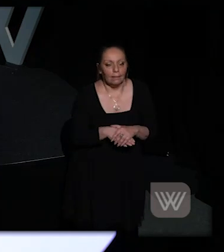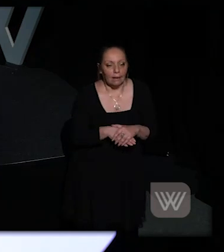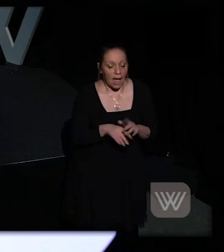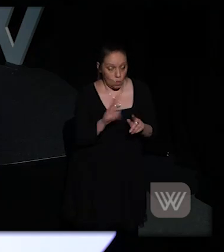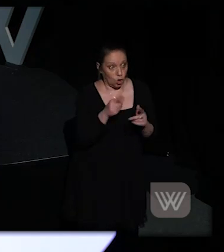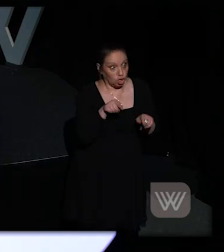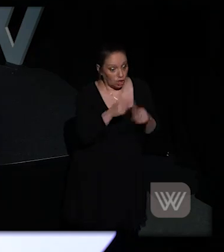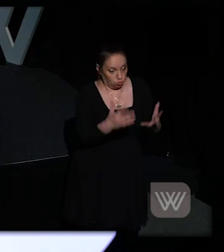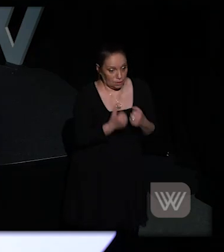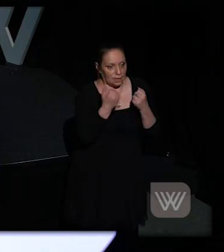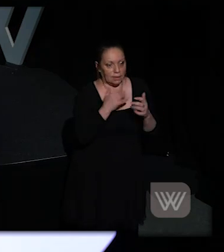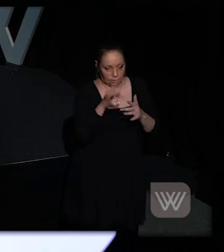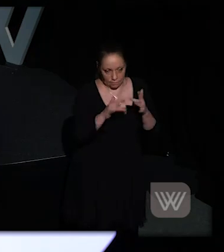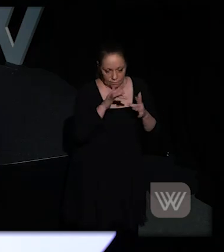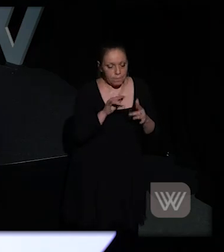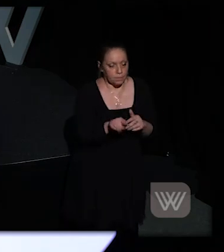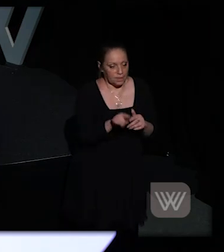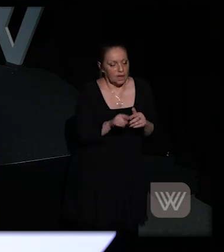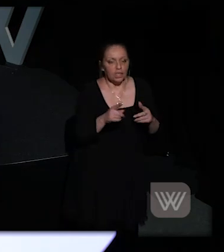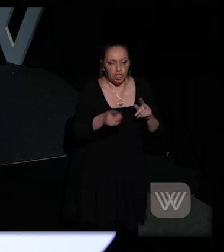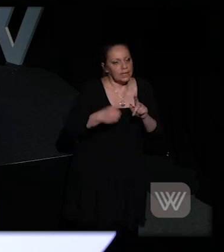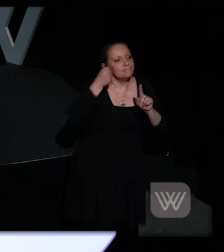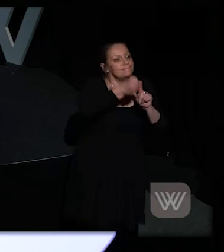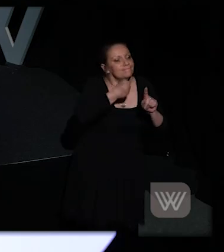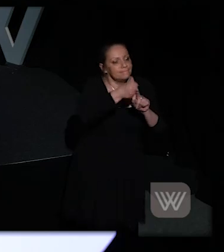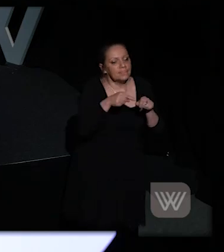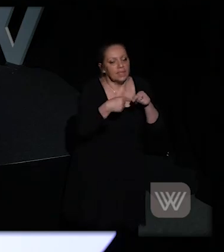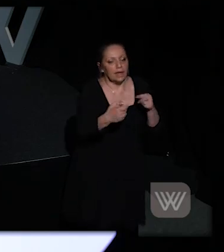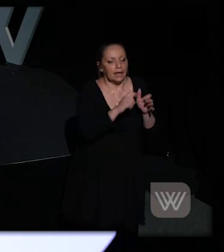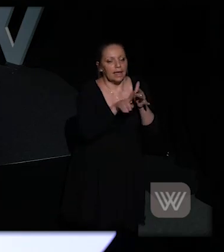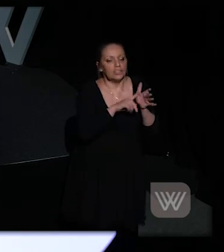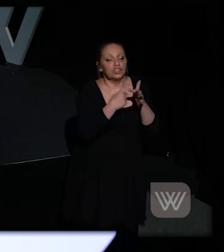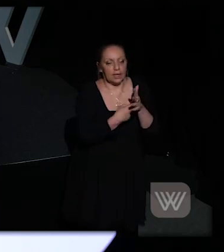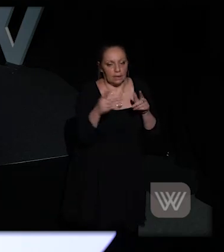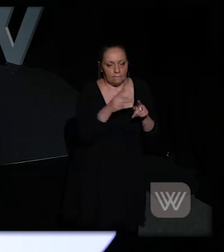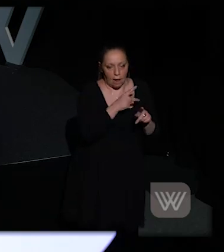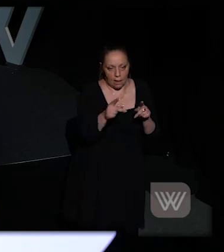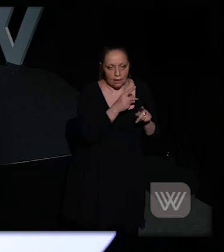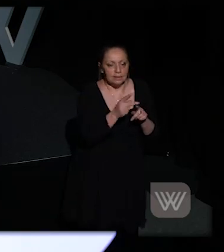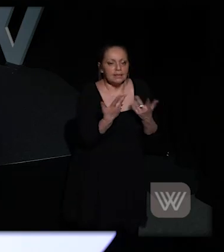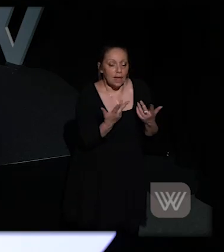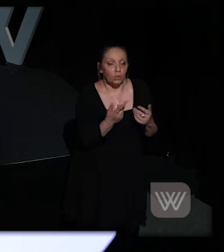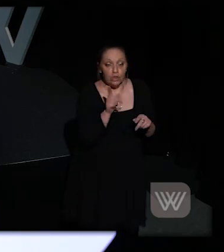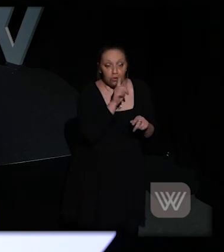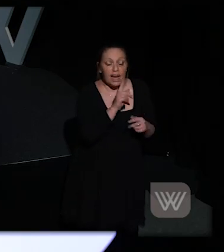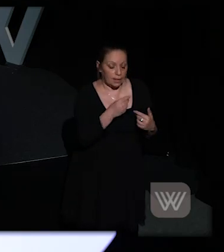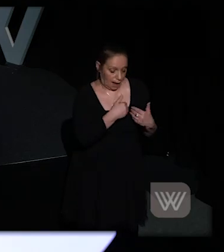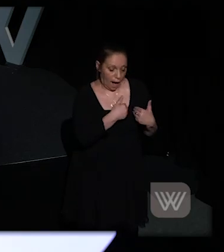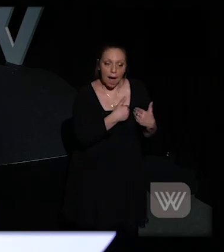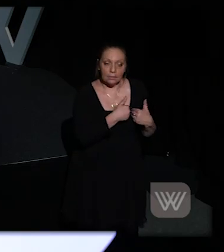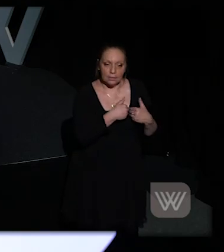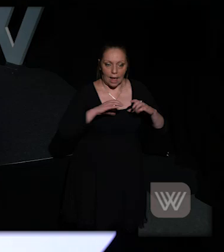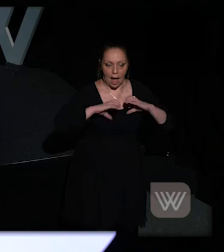stuff she gets online. She is a campaigner against gender-based violence. She runs the Red Heart campaign. And the stuff she gets online,